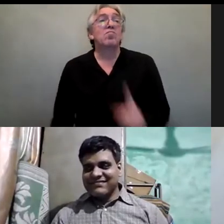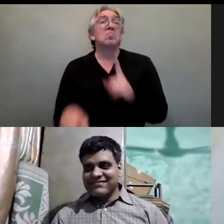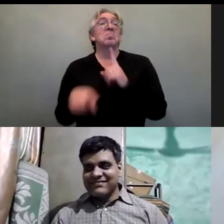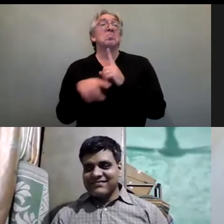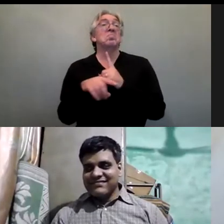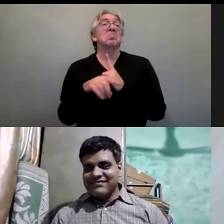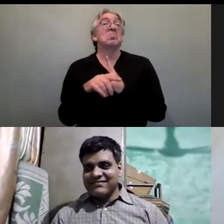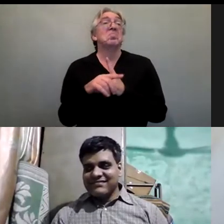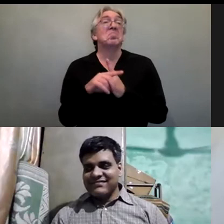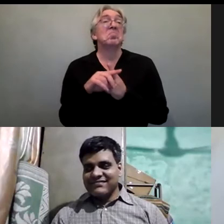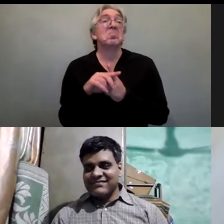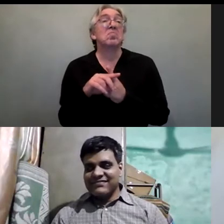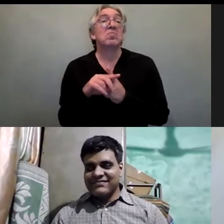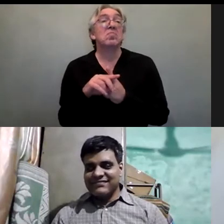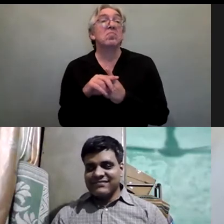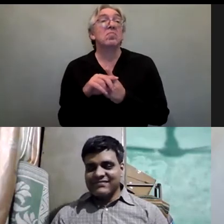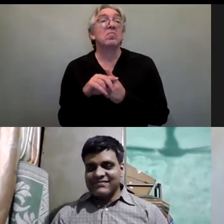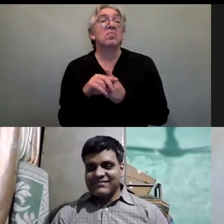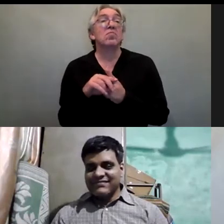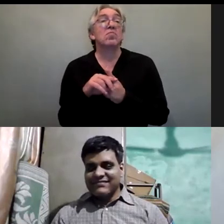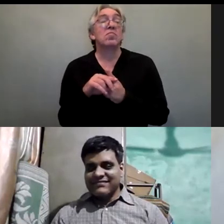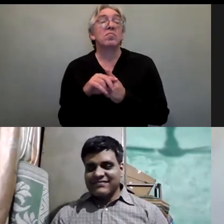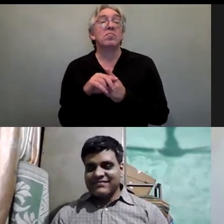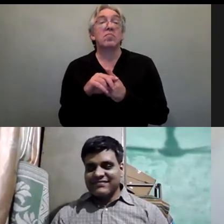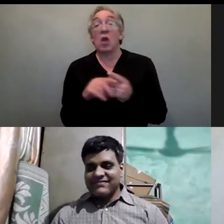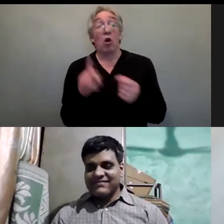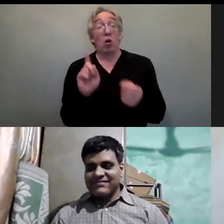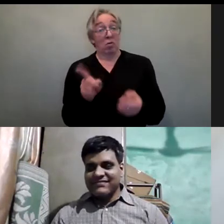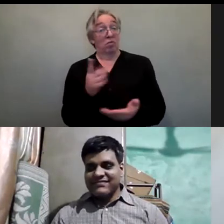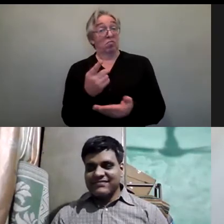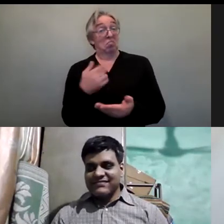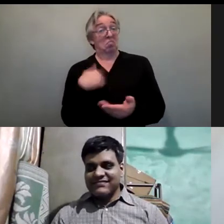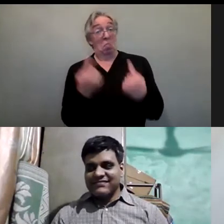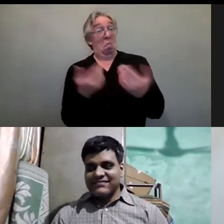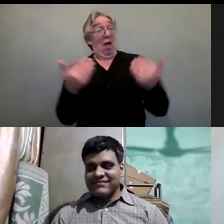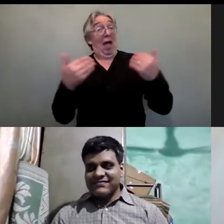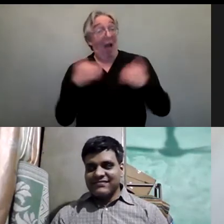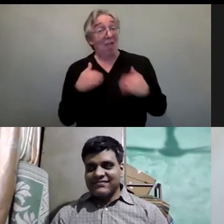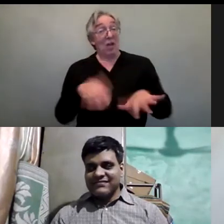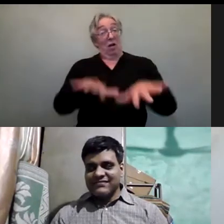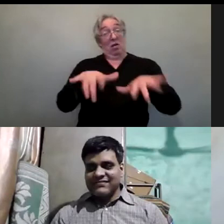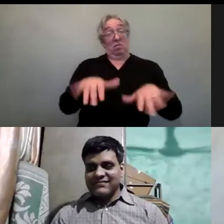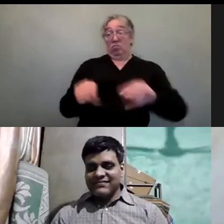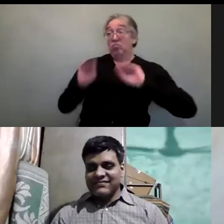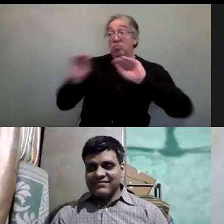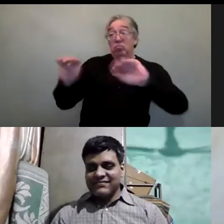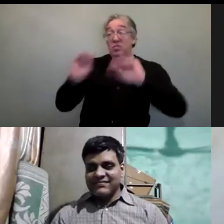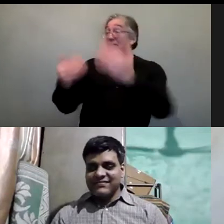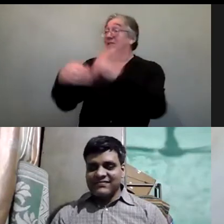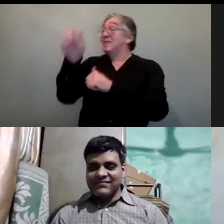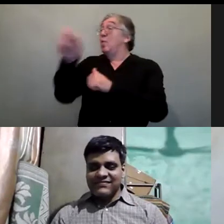from a solution standpoint, one particular policy I would like to emphasize is we have currently